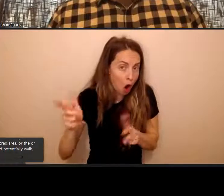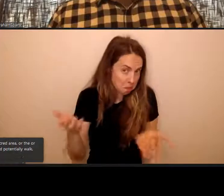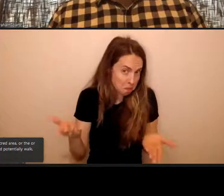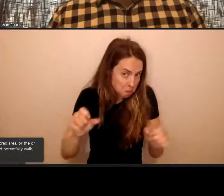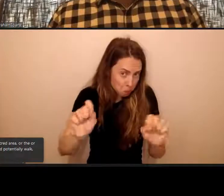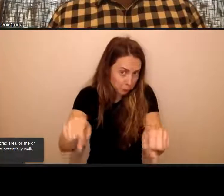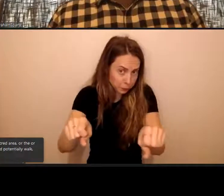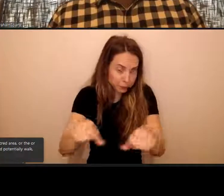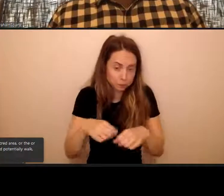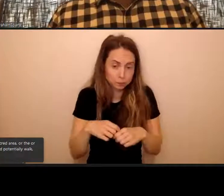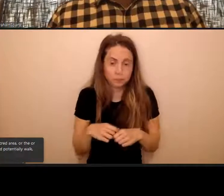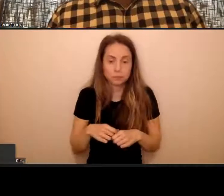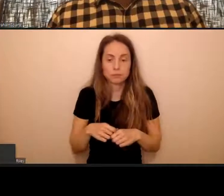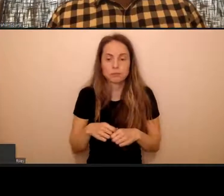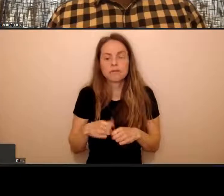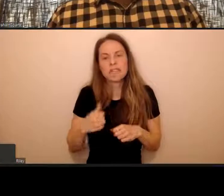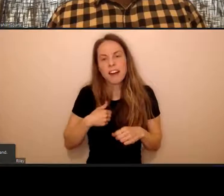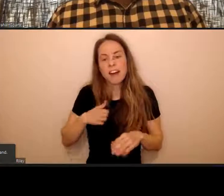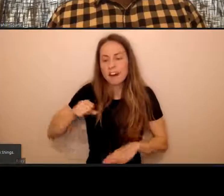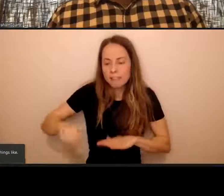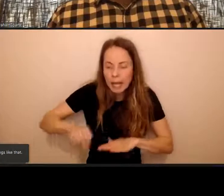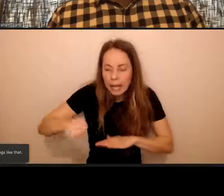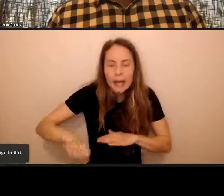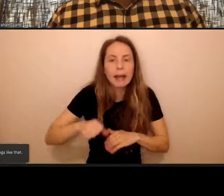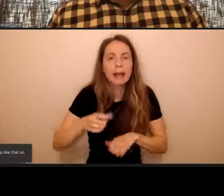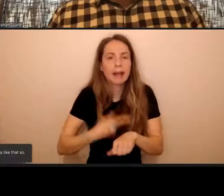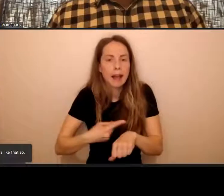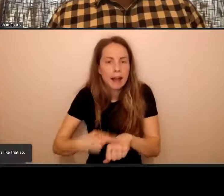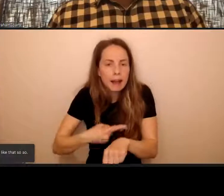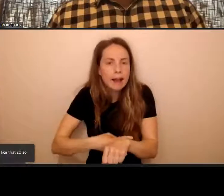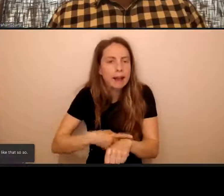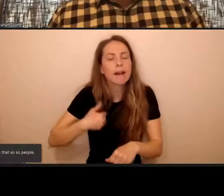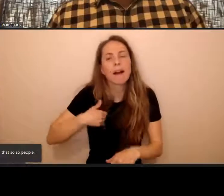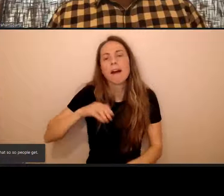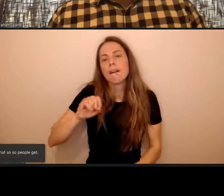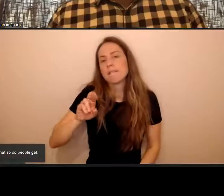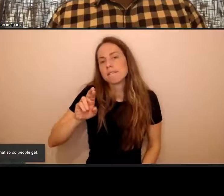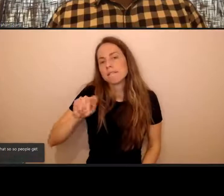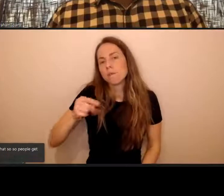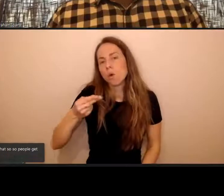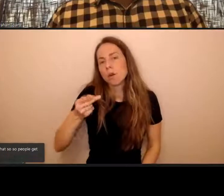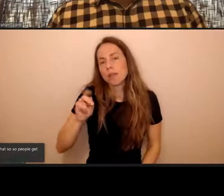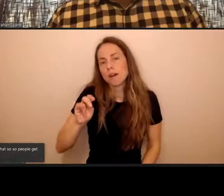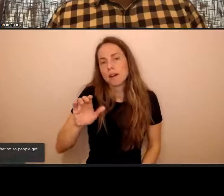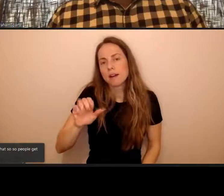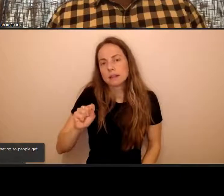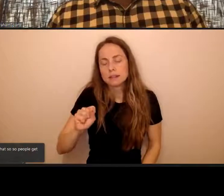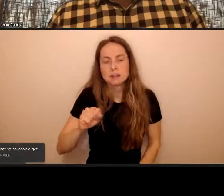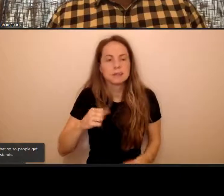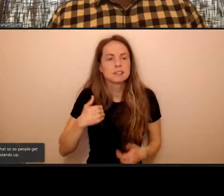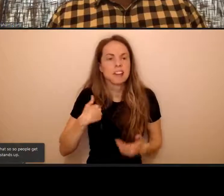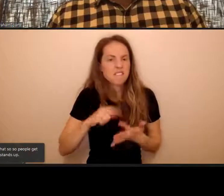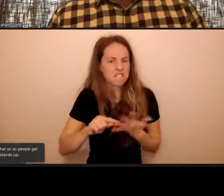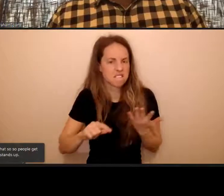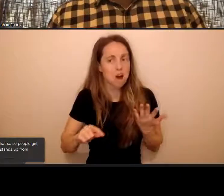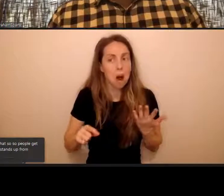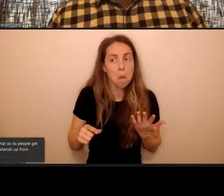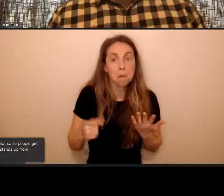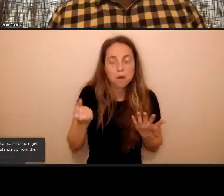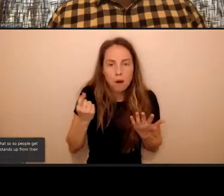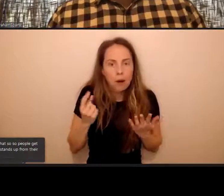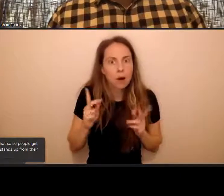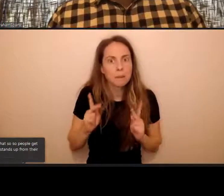with orthotics and canes and things like that. So people get surprised, right, if someone stands up from their